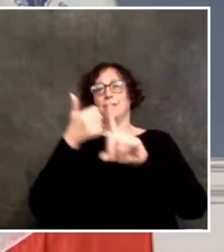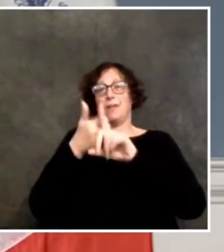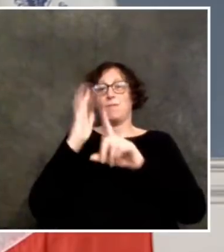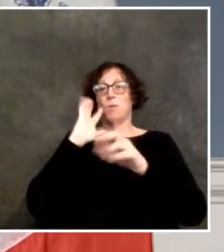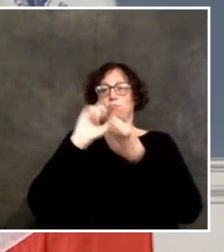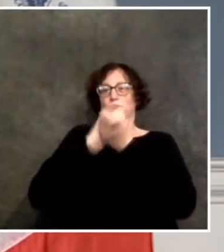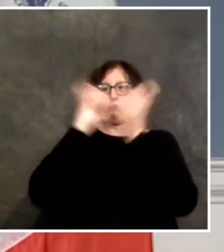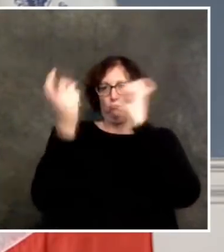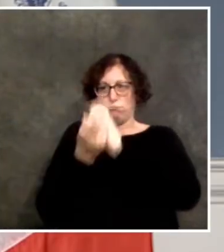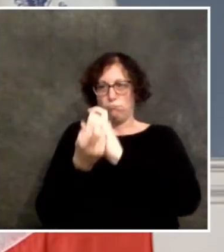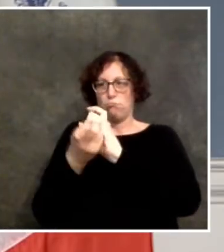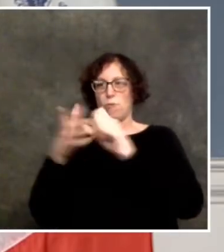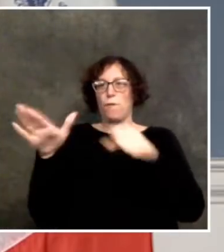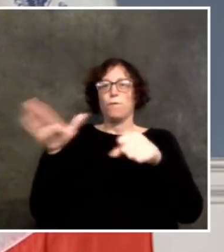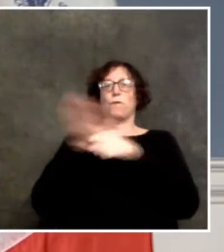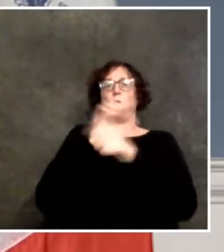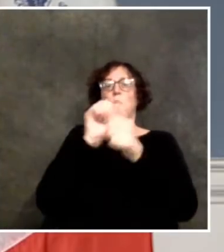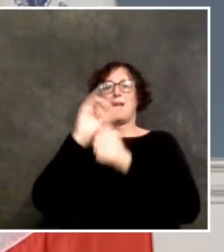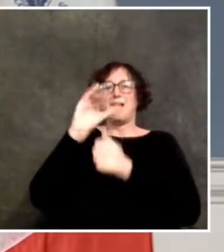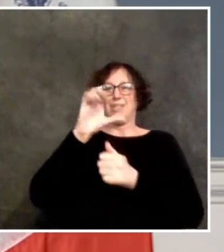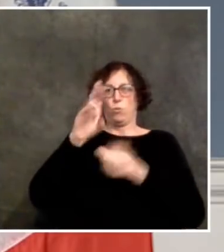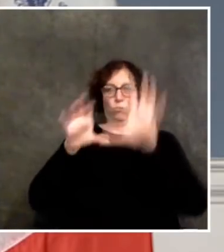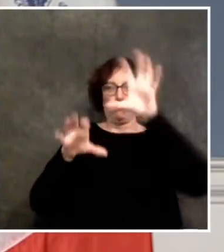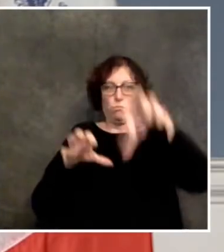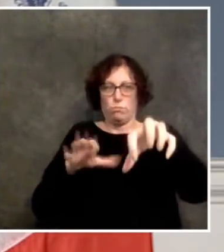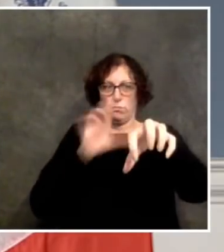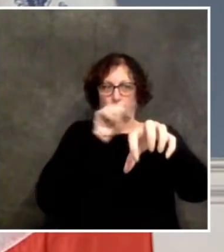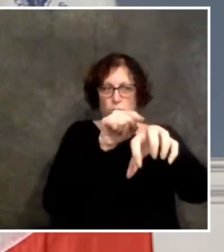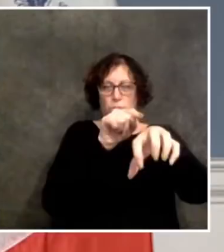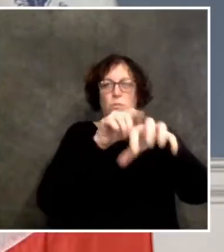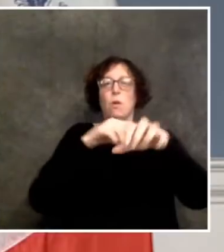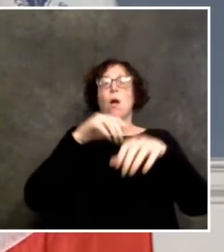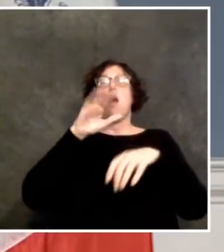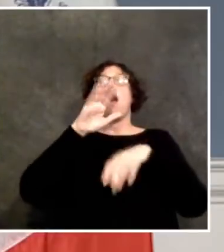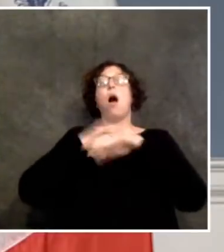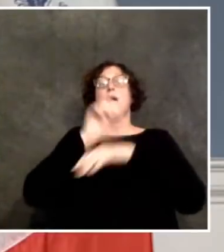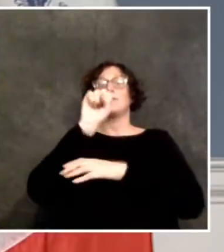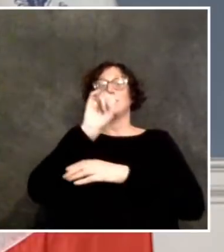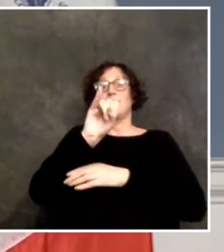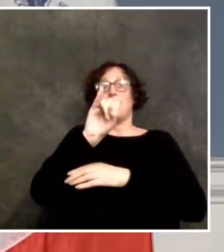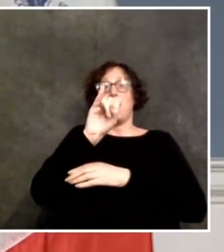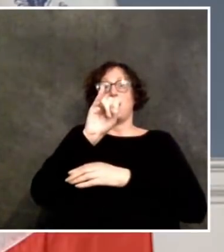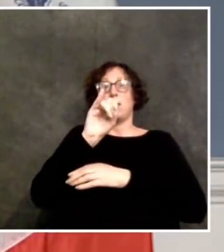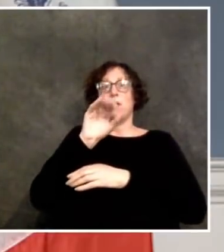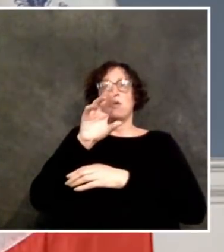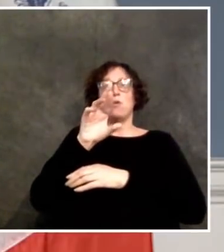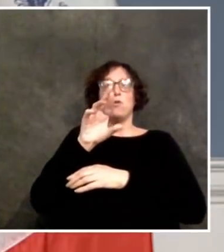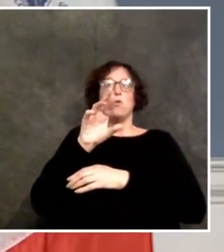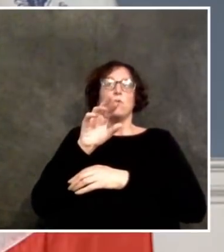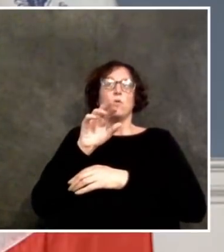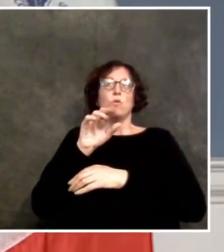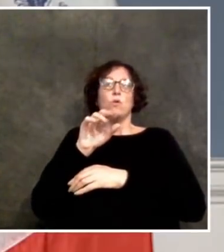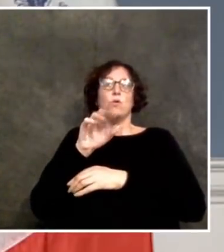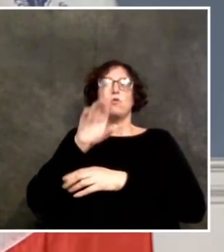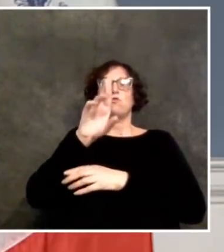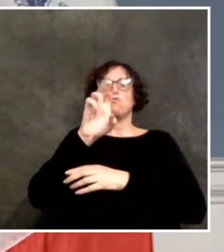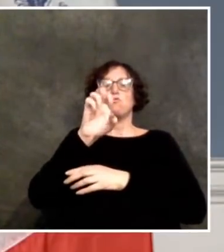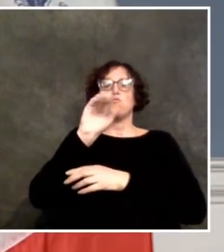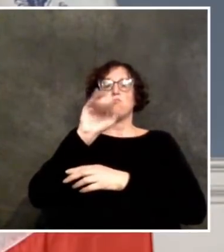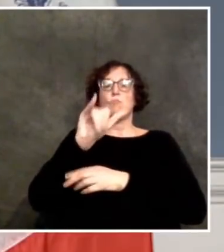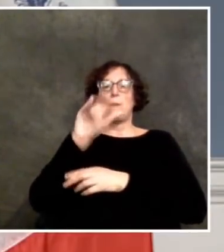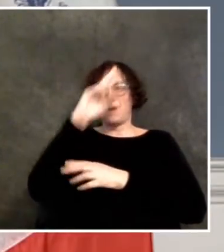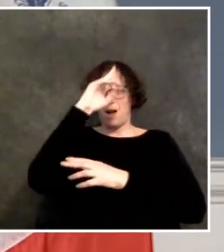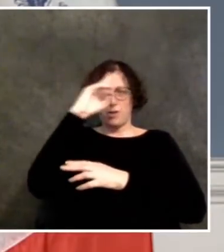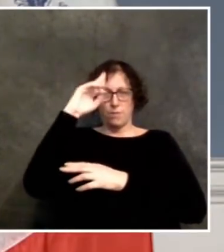going to be converted more and more to ICU with the existing beds it has. The same with Staten Island University Hospital. And all